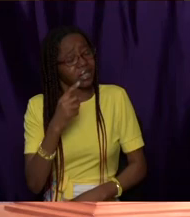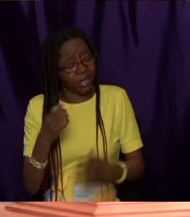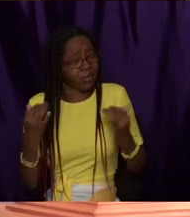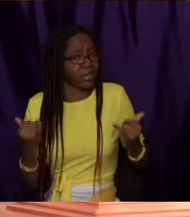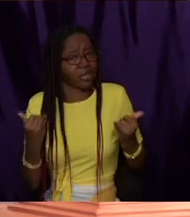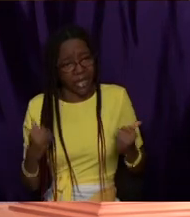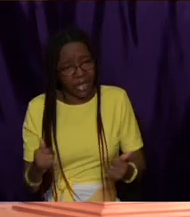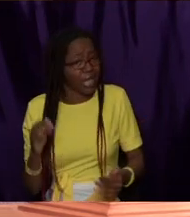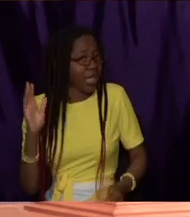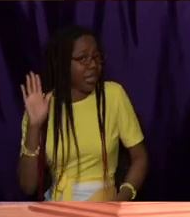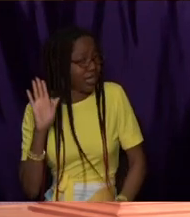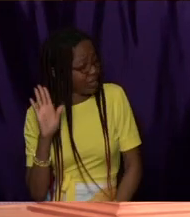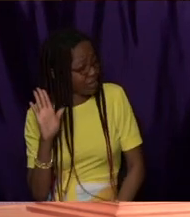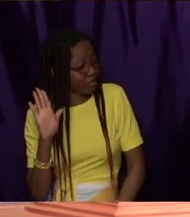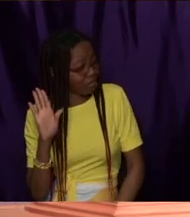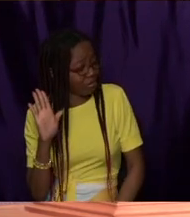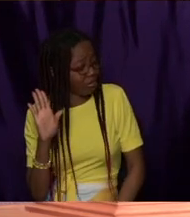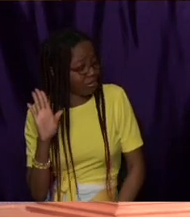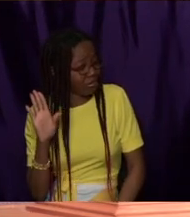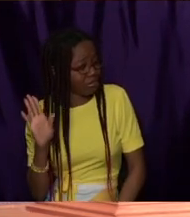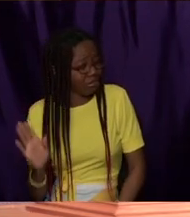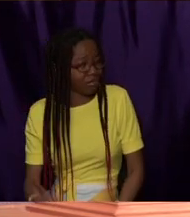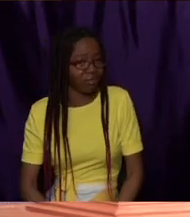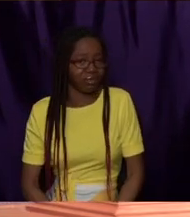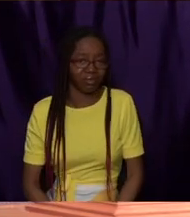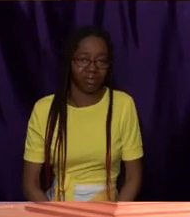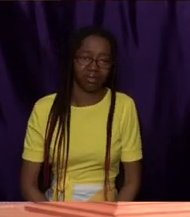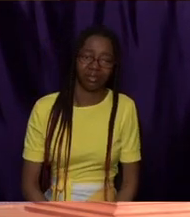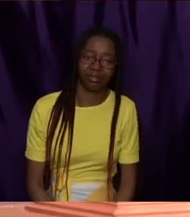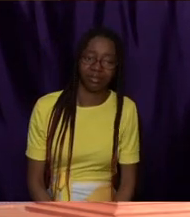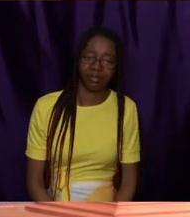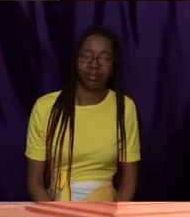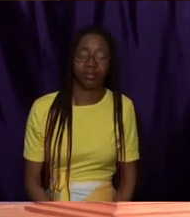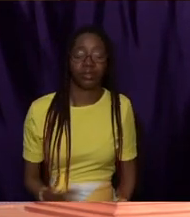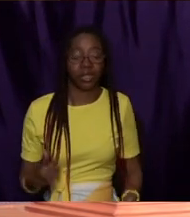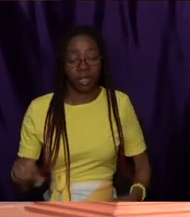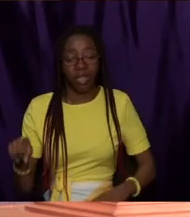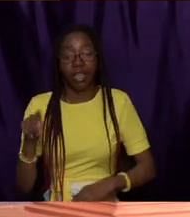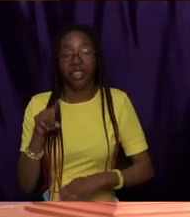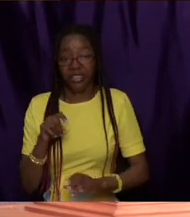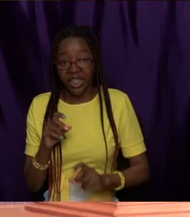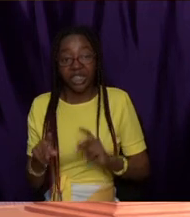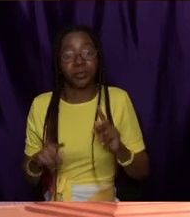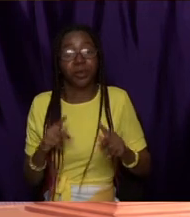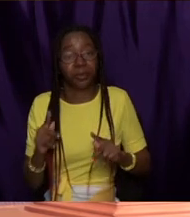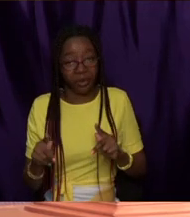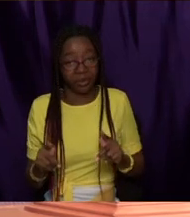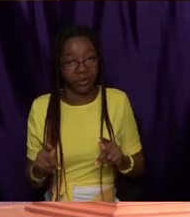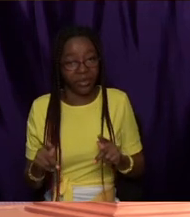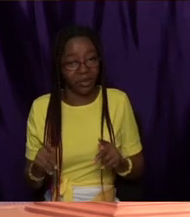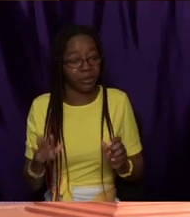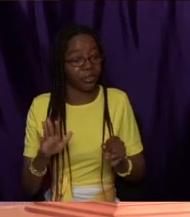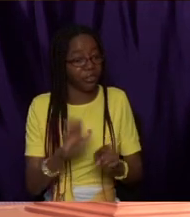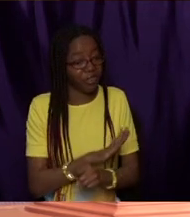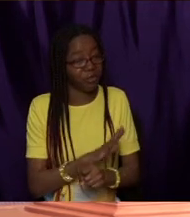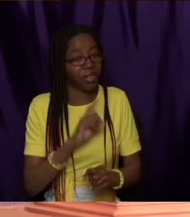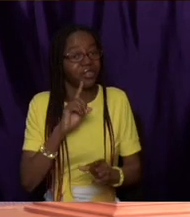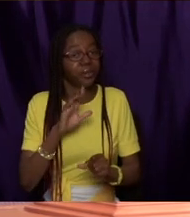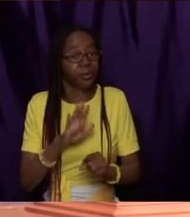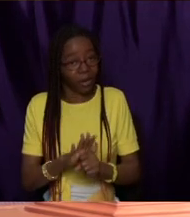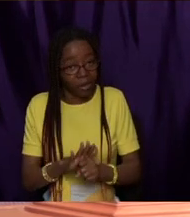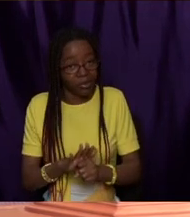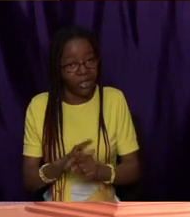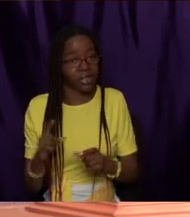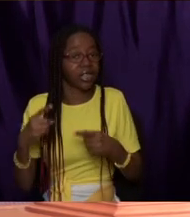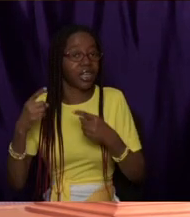today. Listen. These mugs were to be the fulfillment of the promise